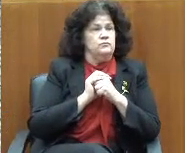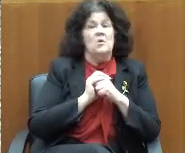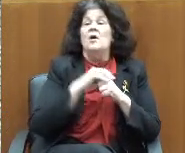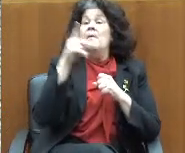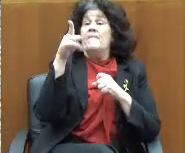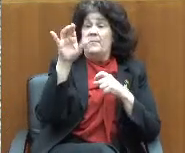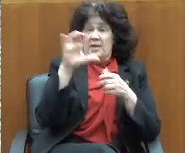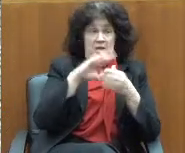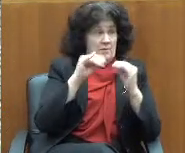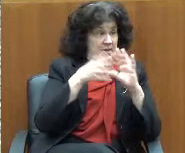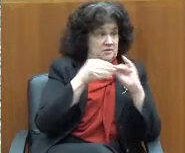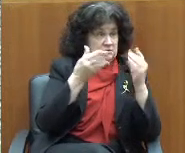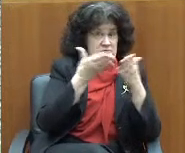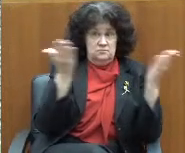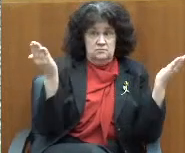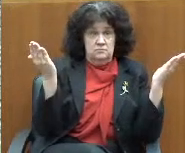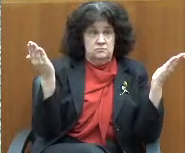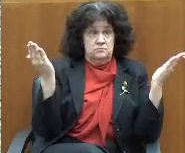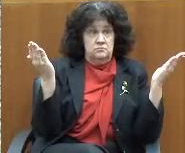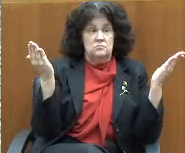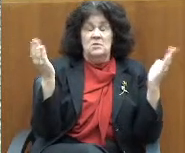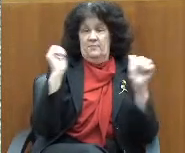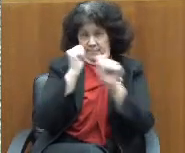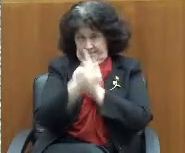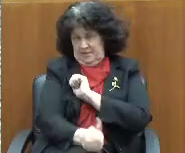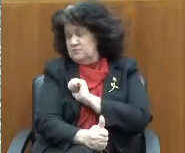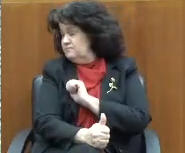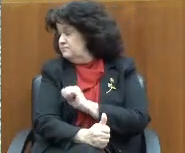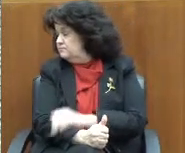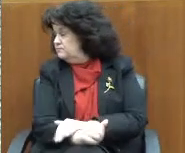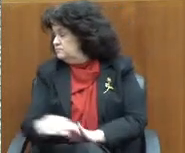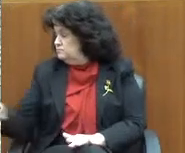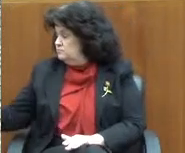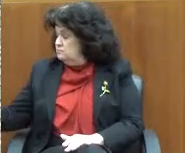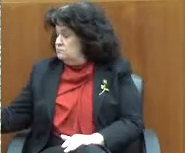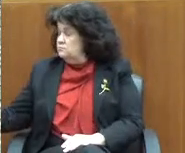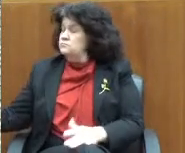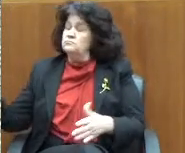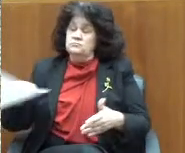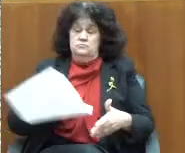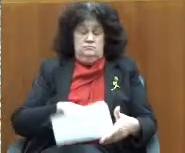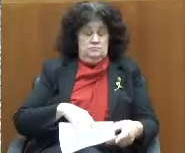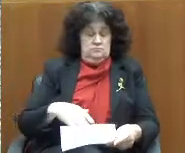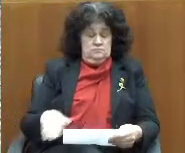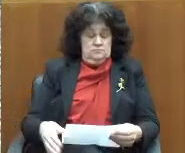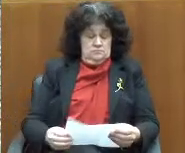Public comment? Motion carries. Next item.